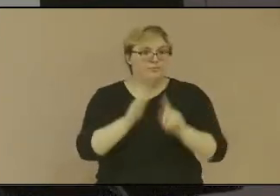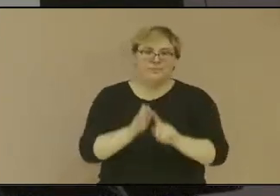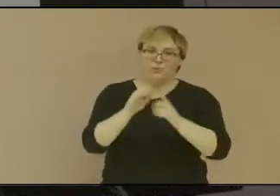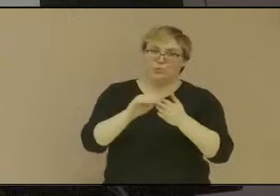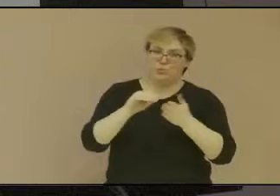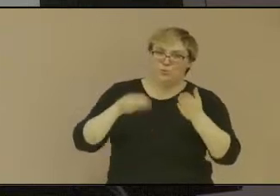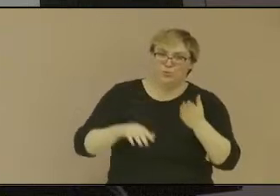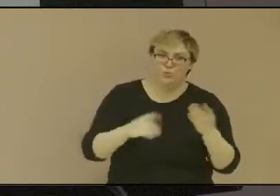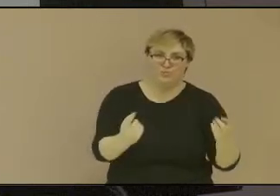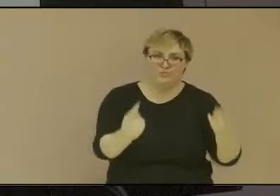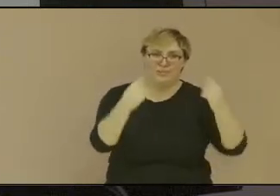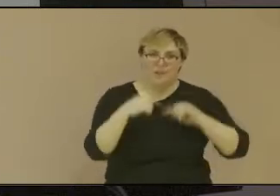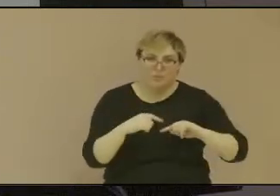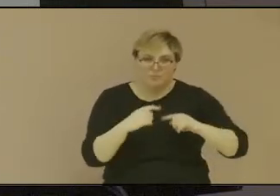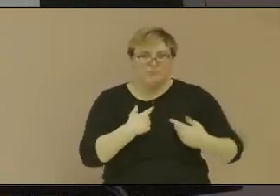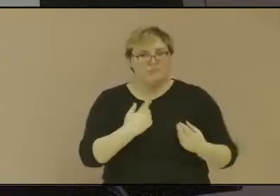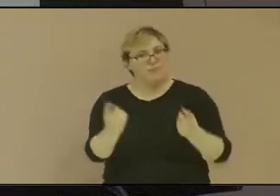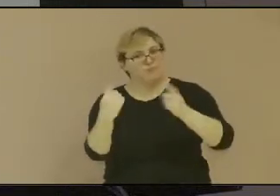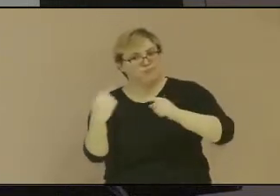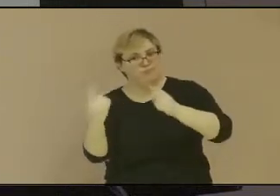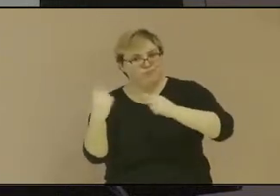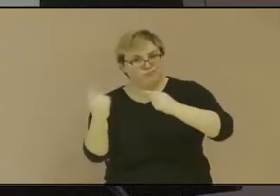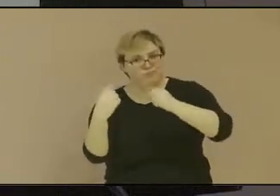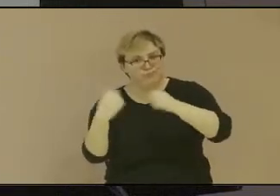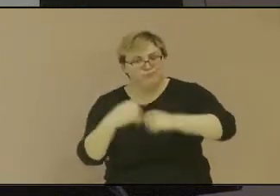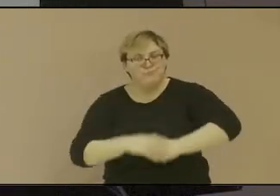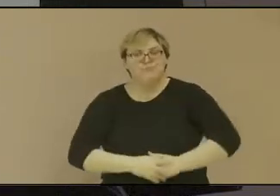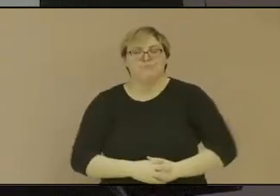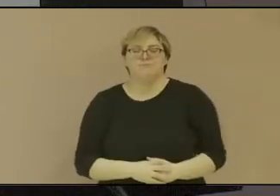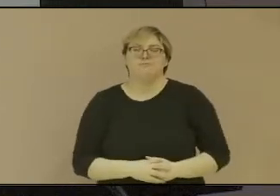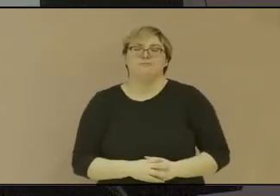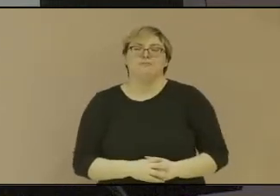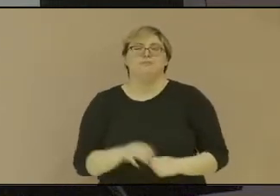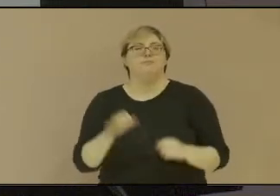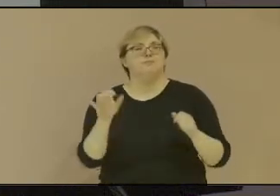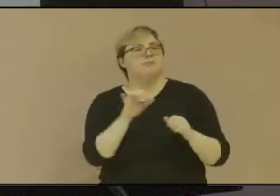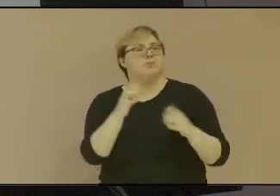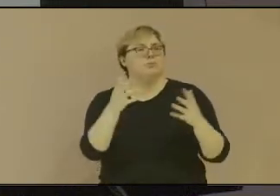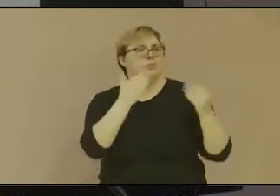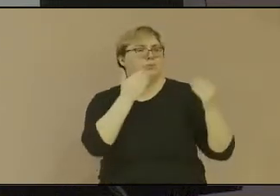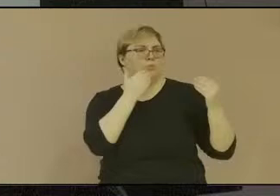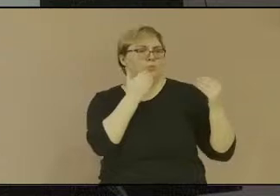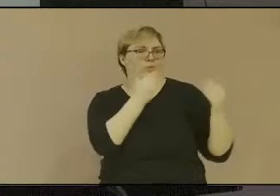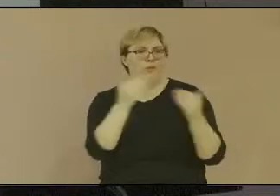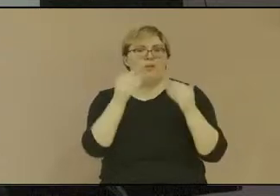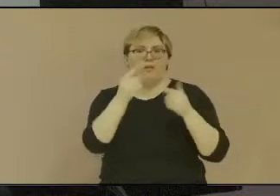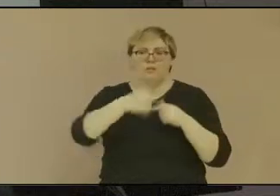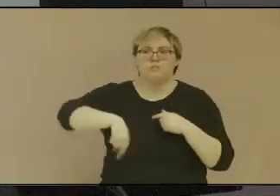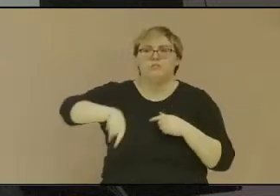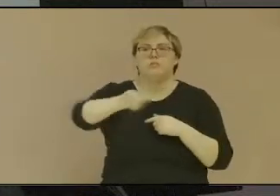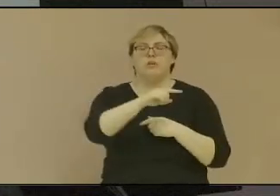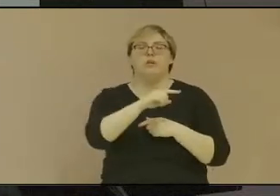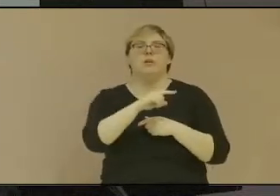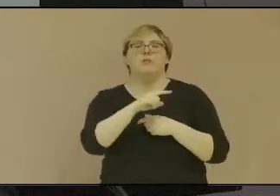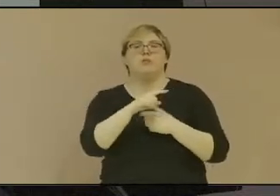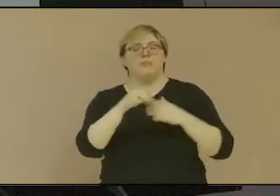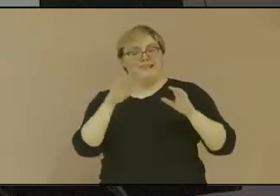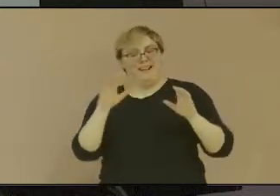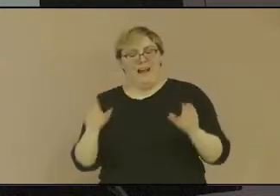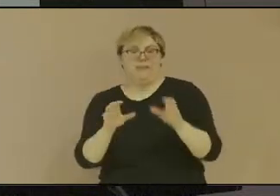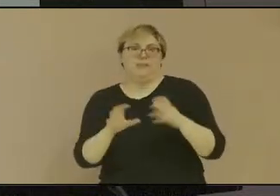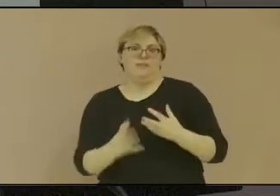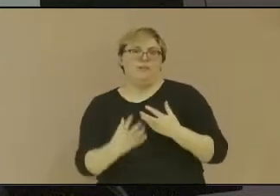been here throughout the series. And I want to thank everyone for being an active part of these essential